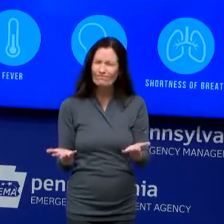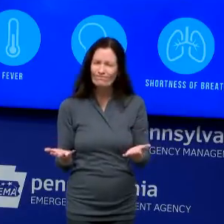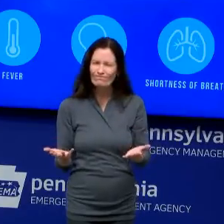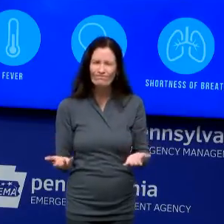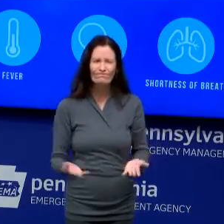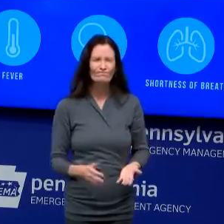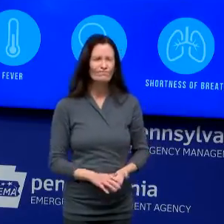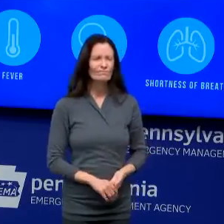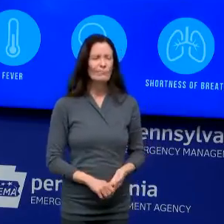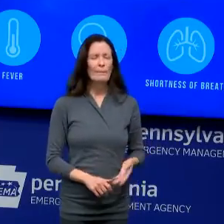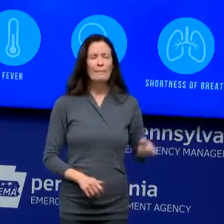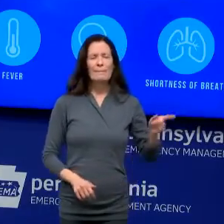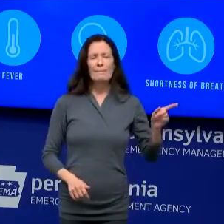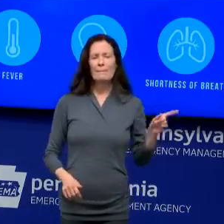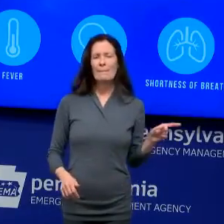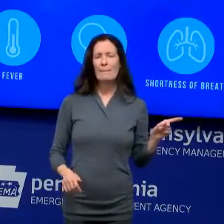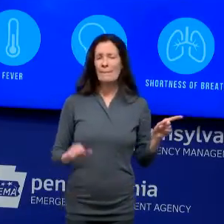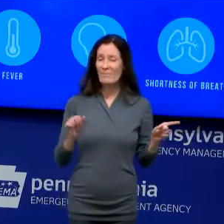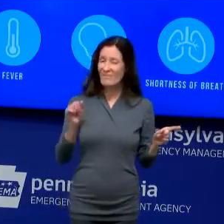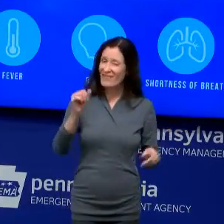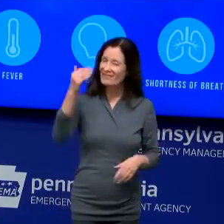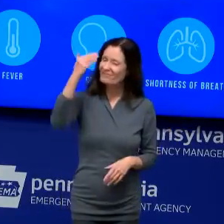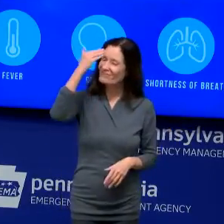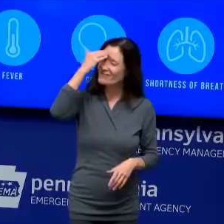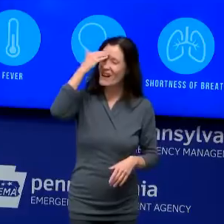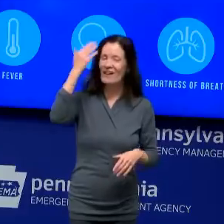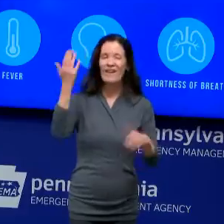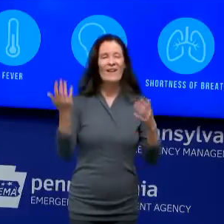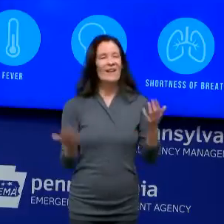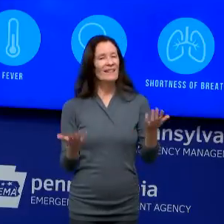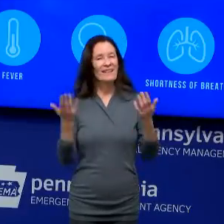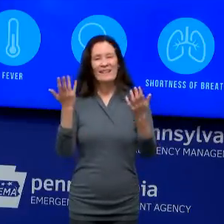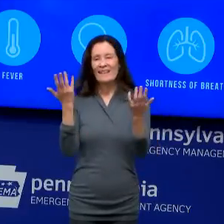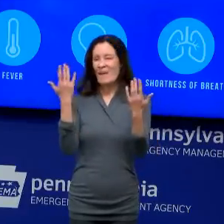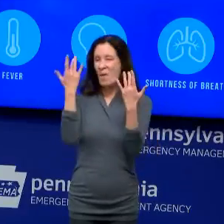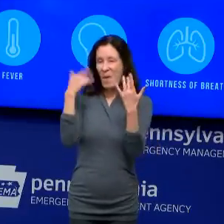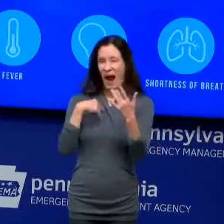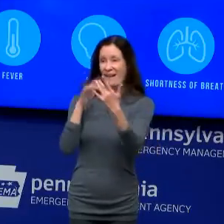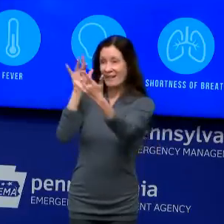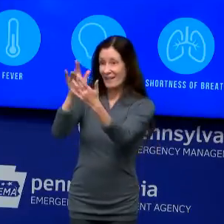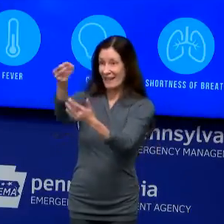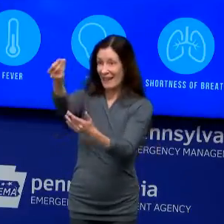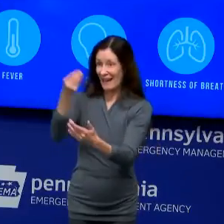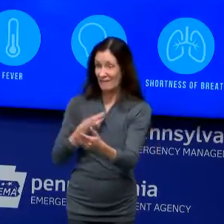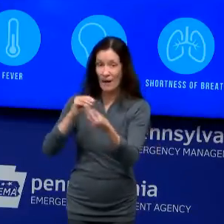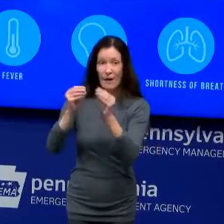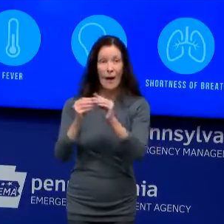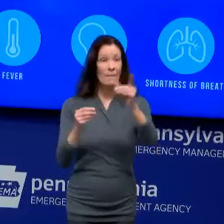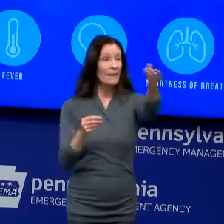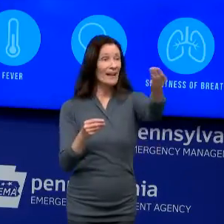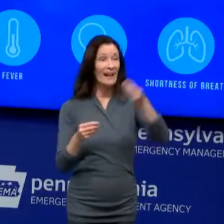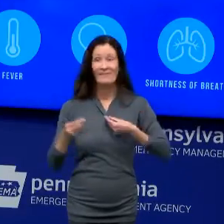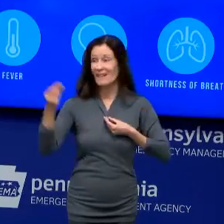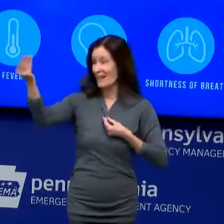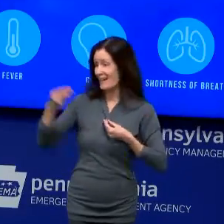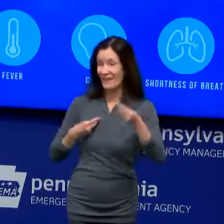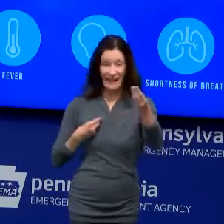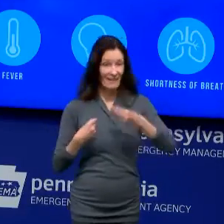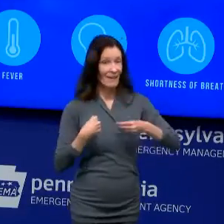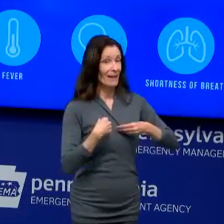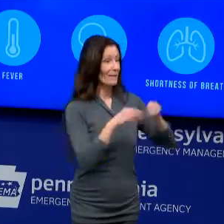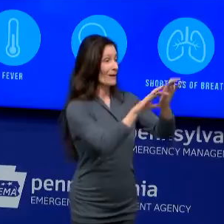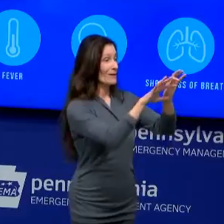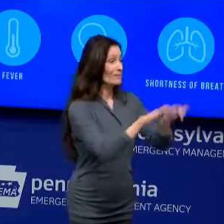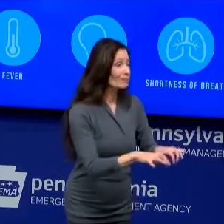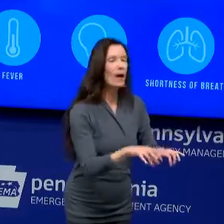data discrepancies. So we have a great relationship with the Philadelphia Department of Health and Dr. Farley. They do an absolutely fantastic